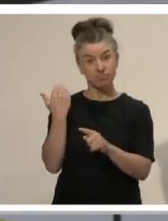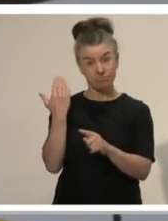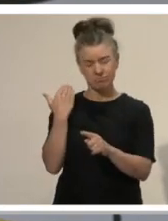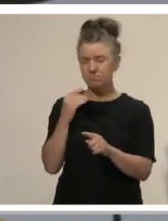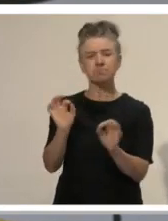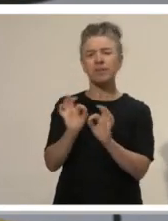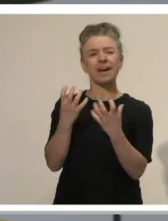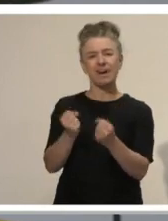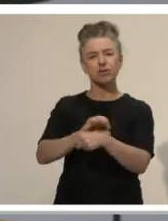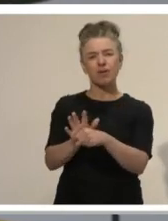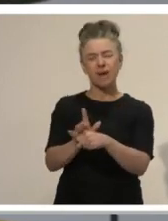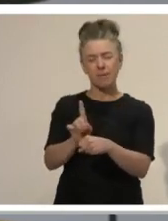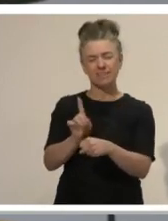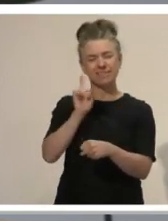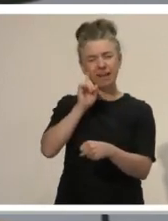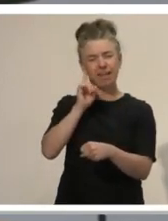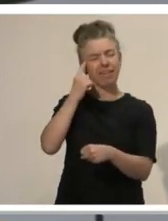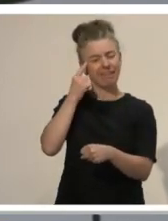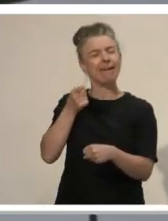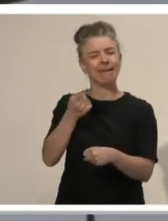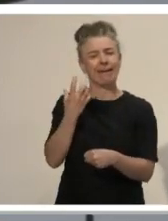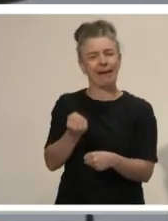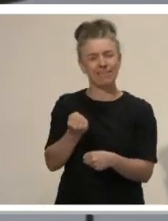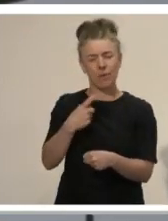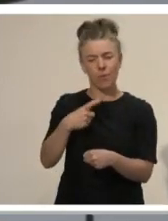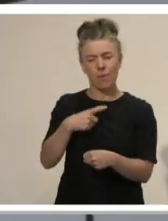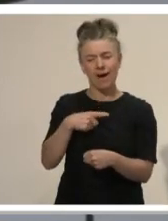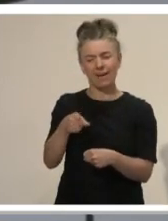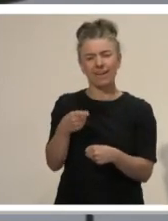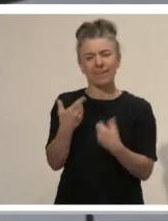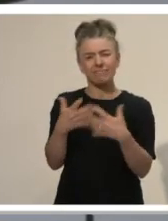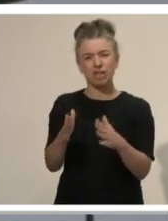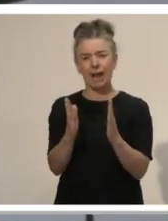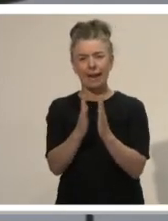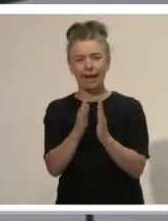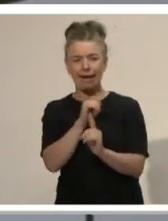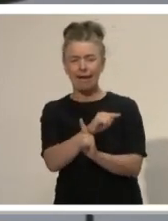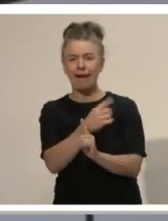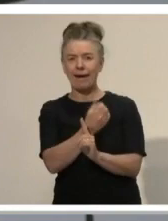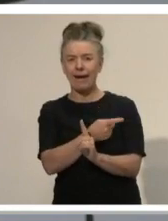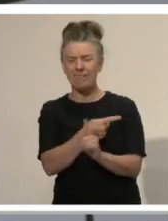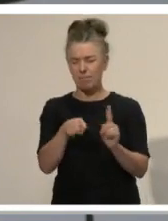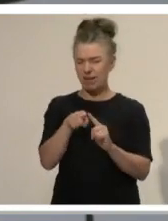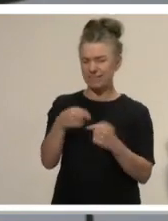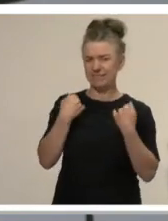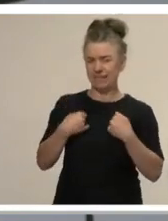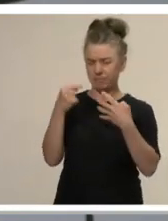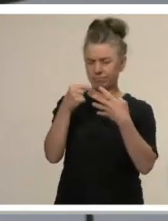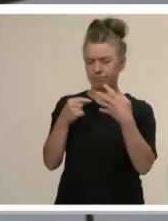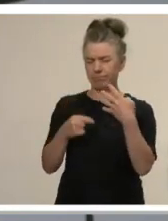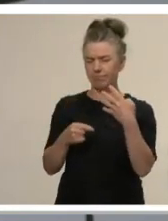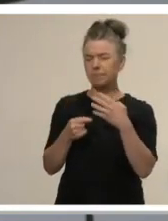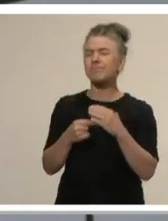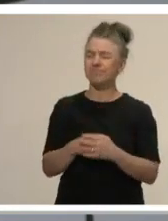COVID-19, he was considered a probable case based on his exposure and symptoms. And as I have said before, these